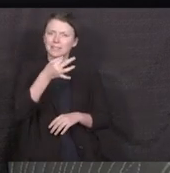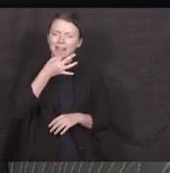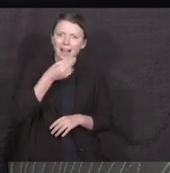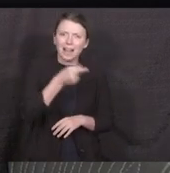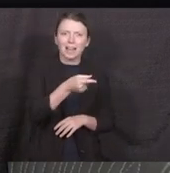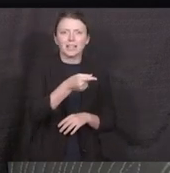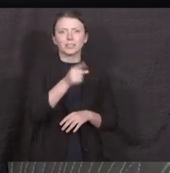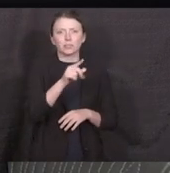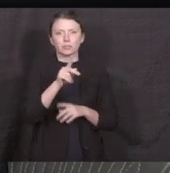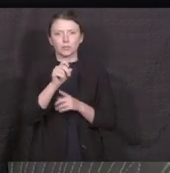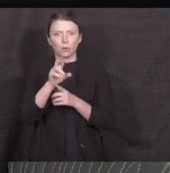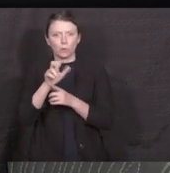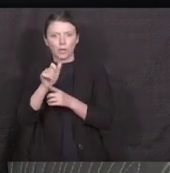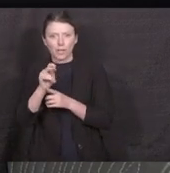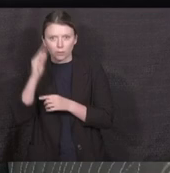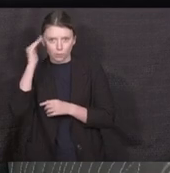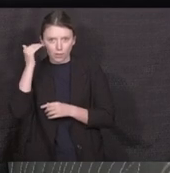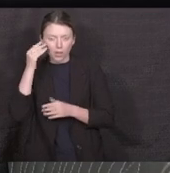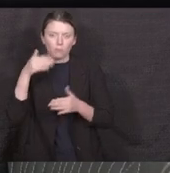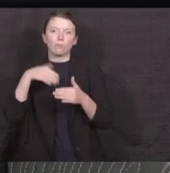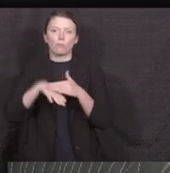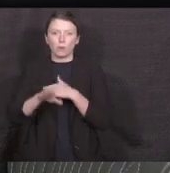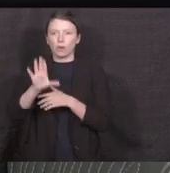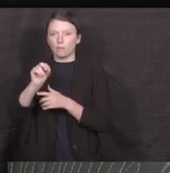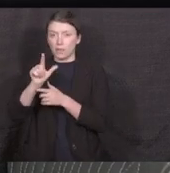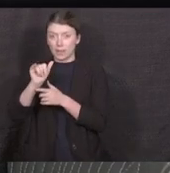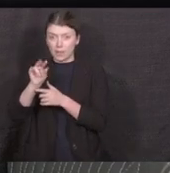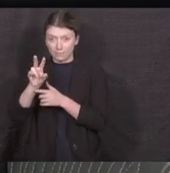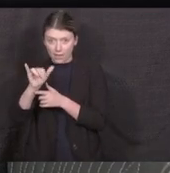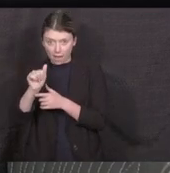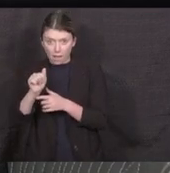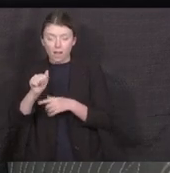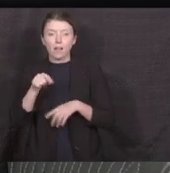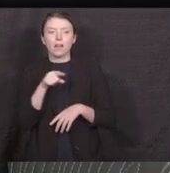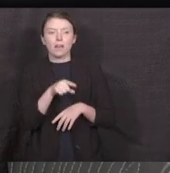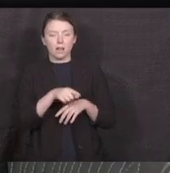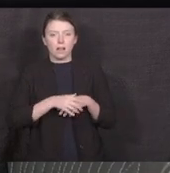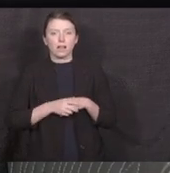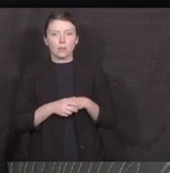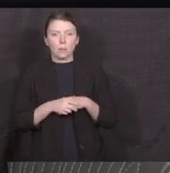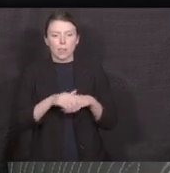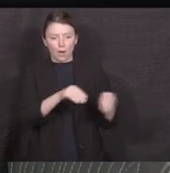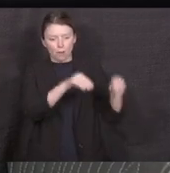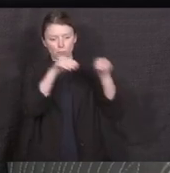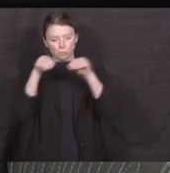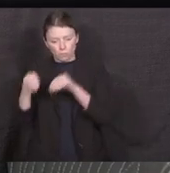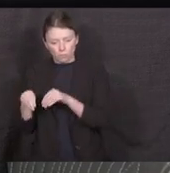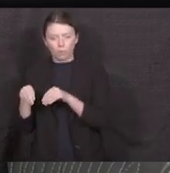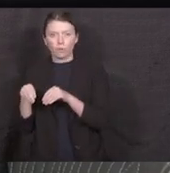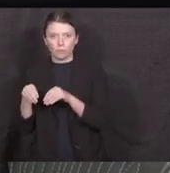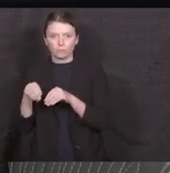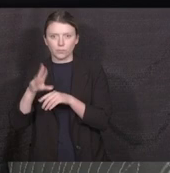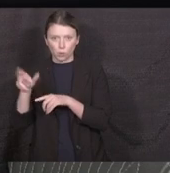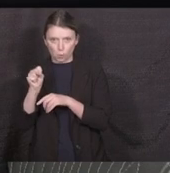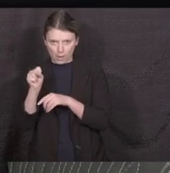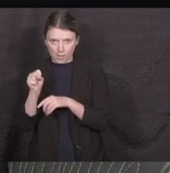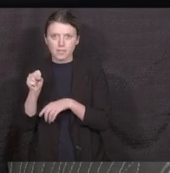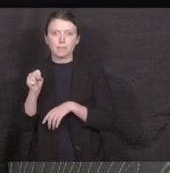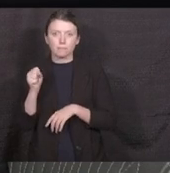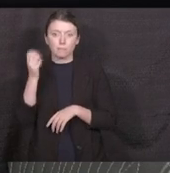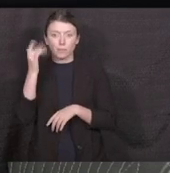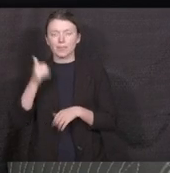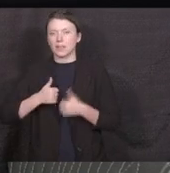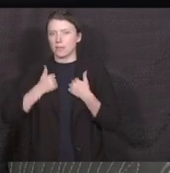is Korean, but born in Bolivia, and migrated to the United States to live with